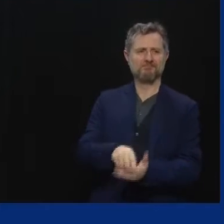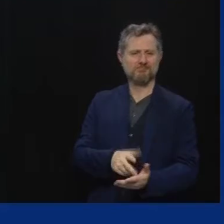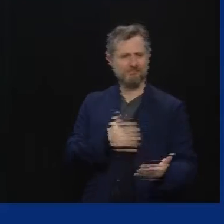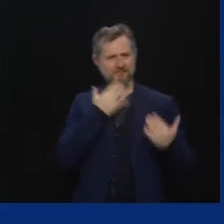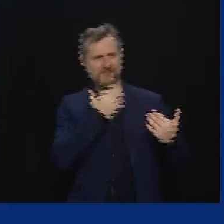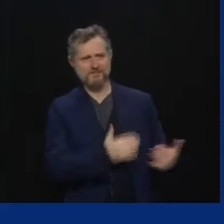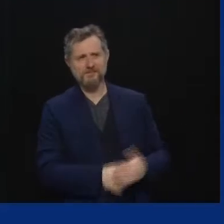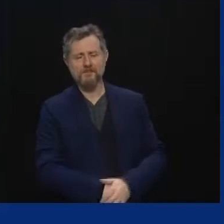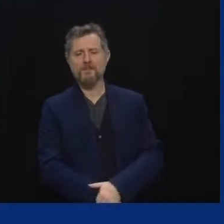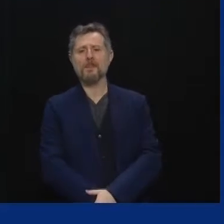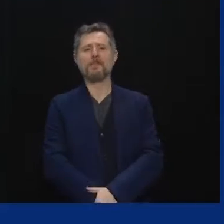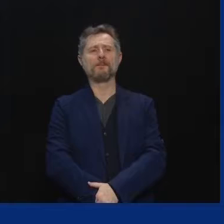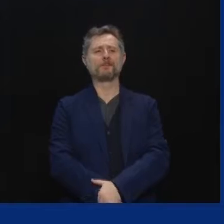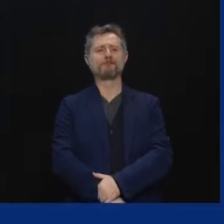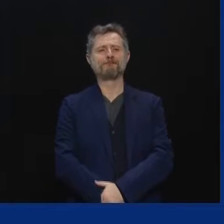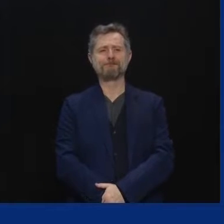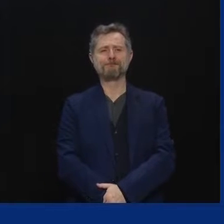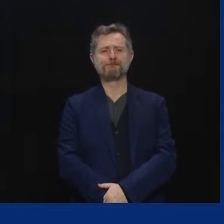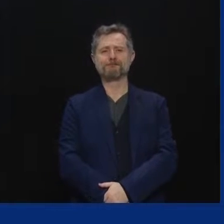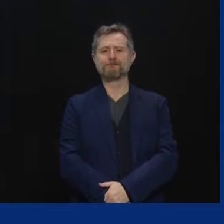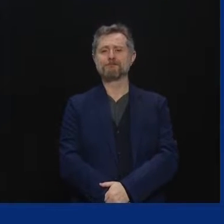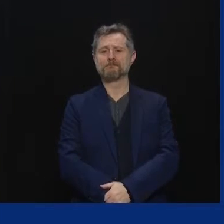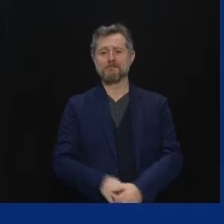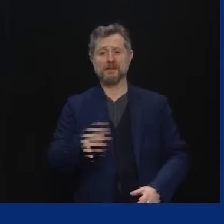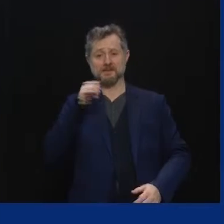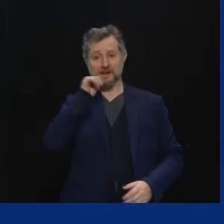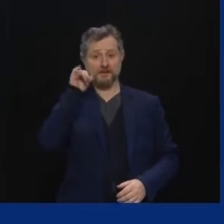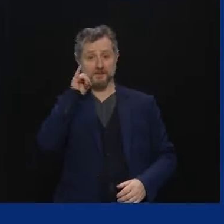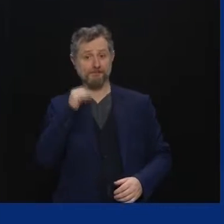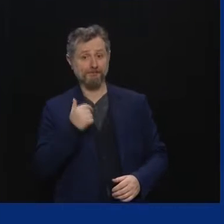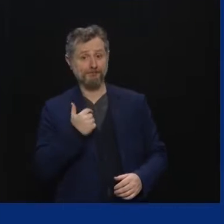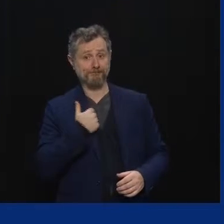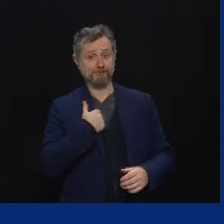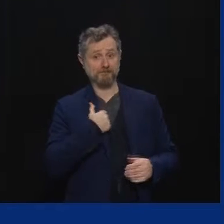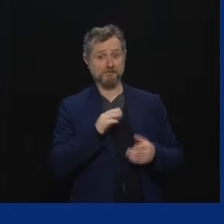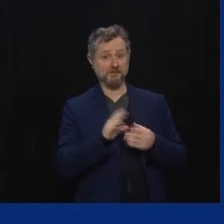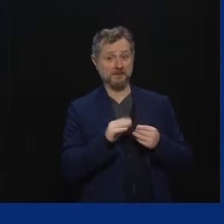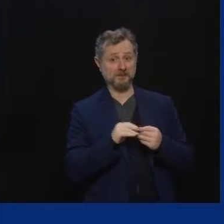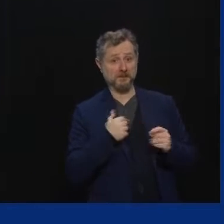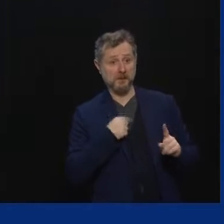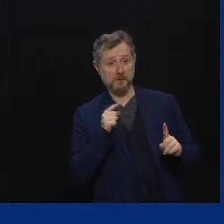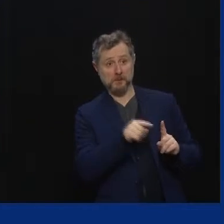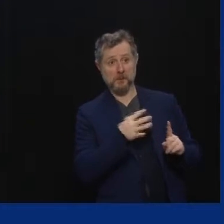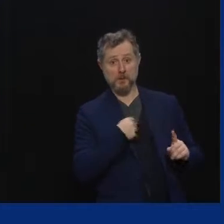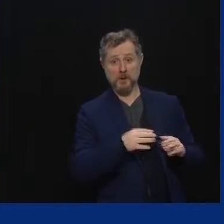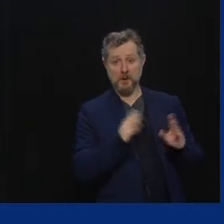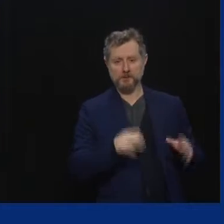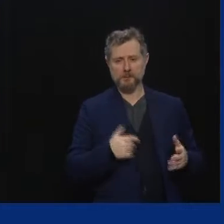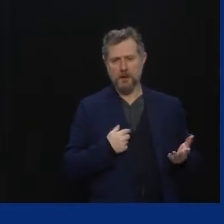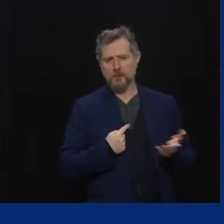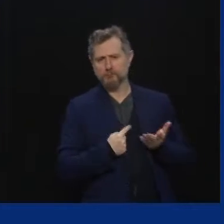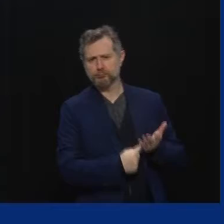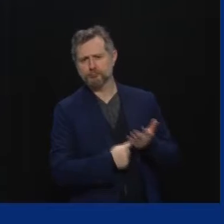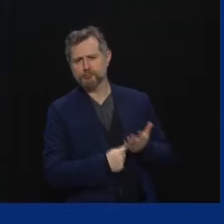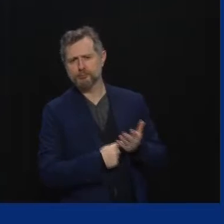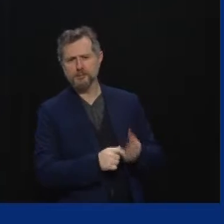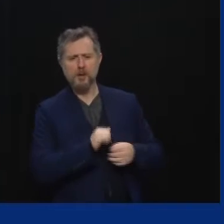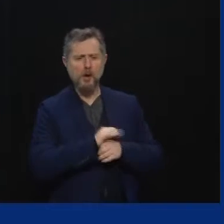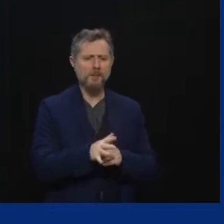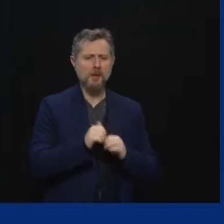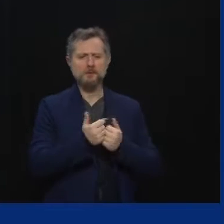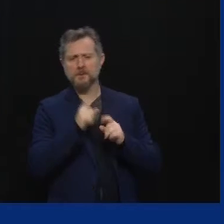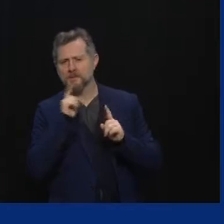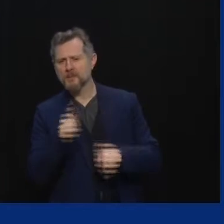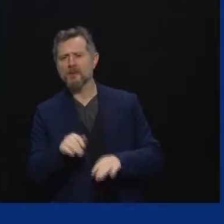As I mentioned yesterday, I was in the White House addressing a number of issues, our COVID response as well as infrastructure issues. And I do want to